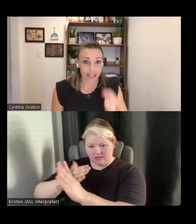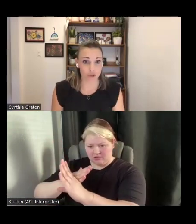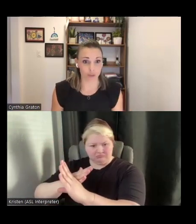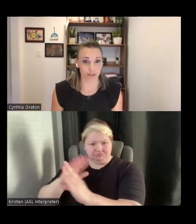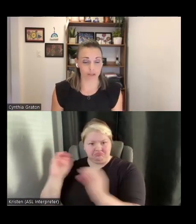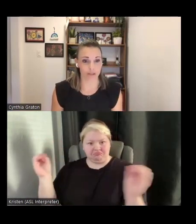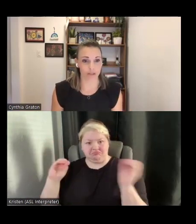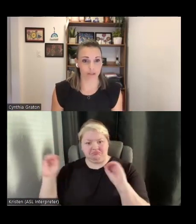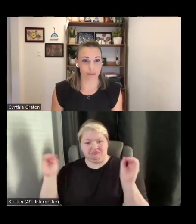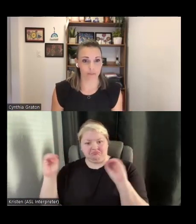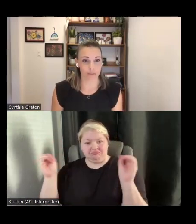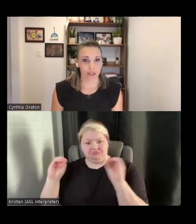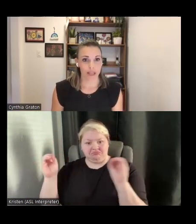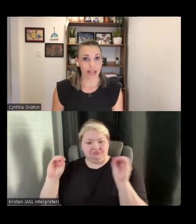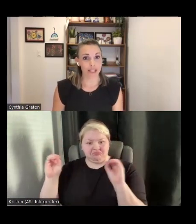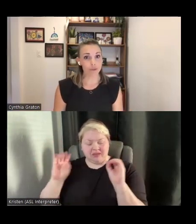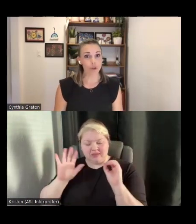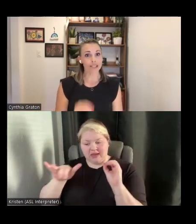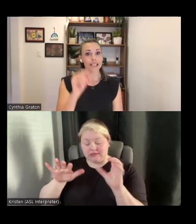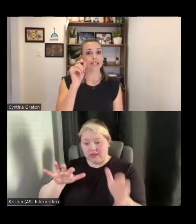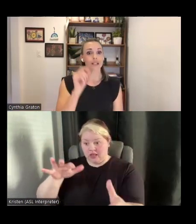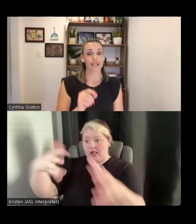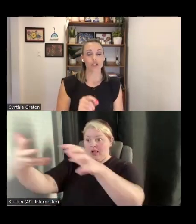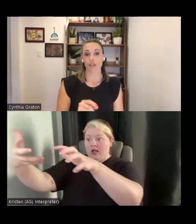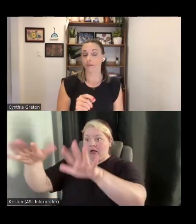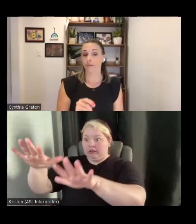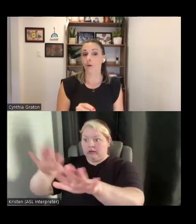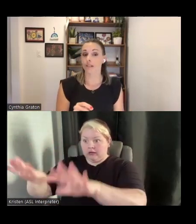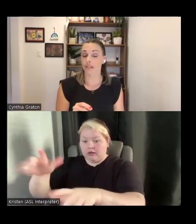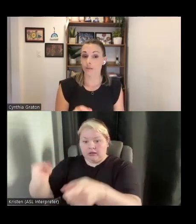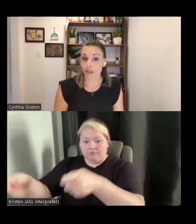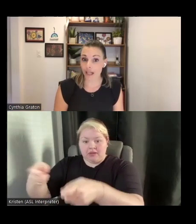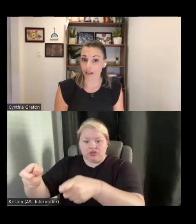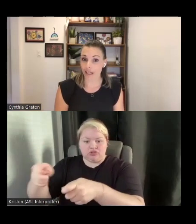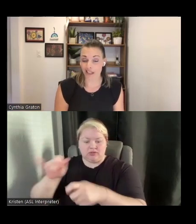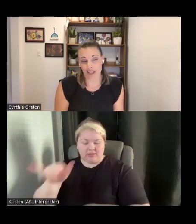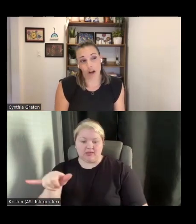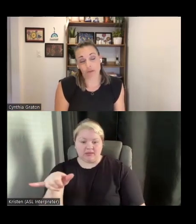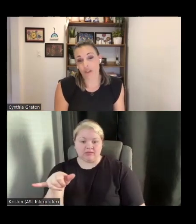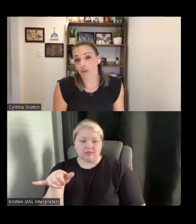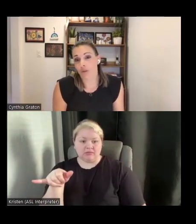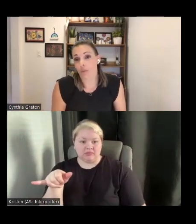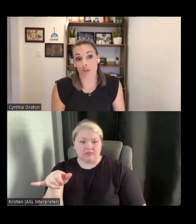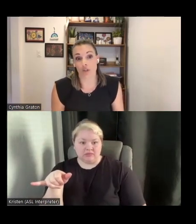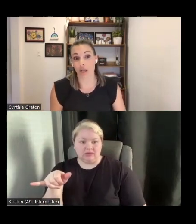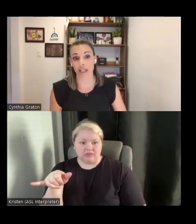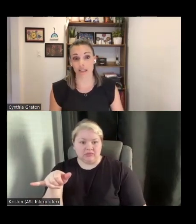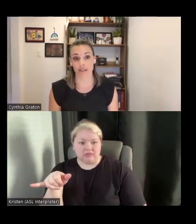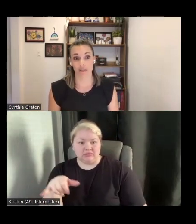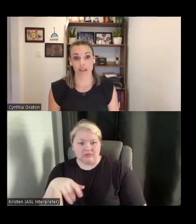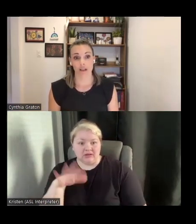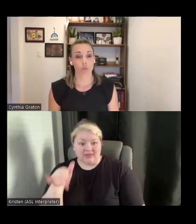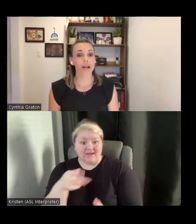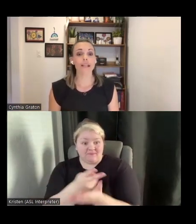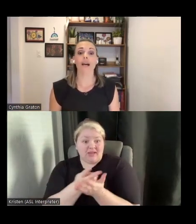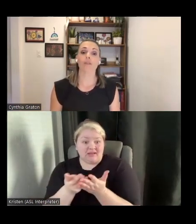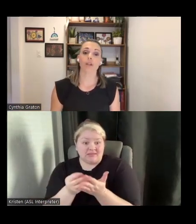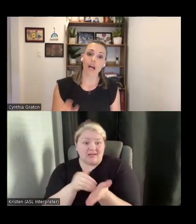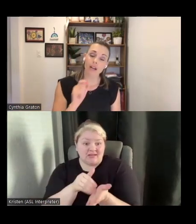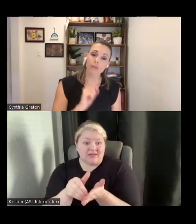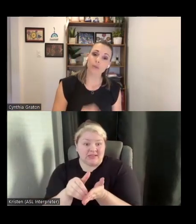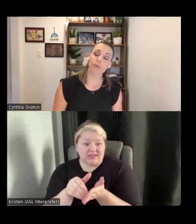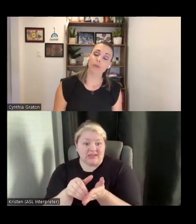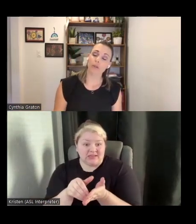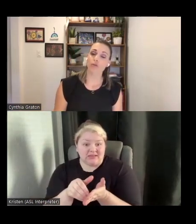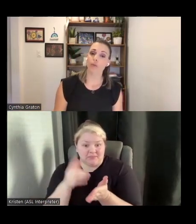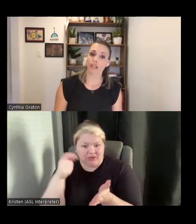crisis management. And if your de-escalation efforts fail, and they often do because you're late, what have a